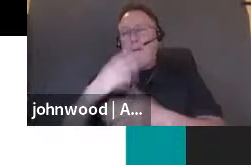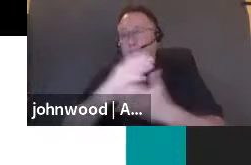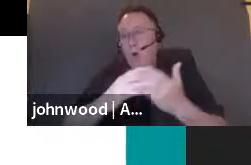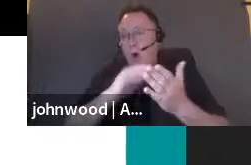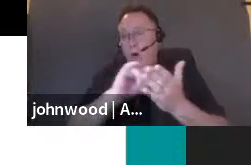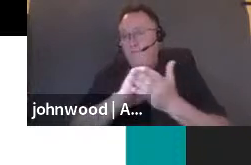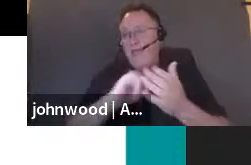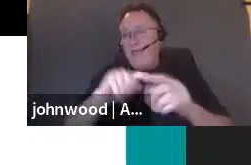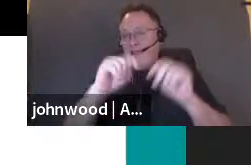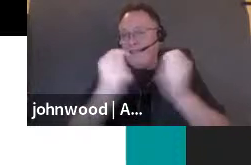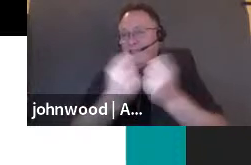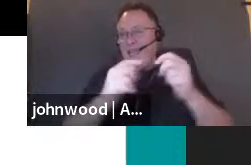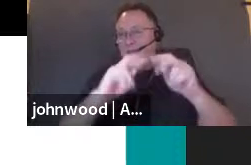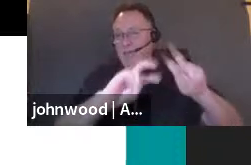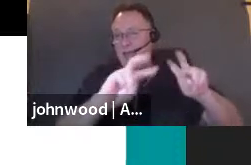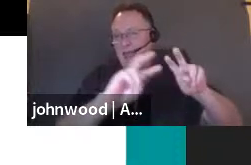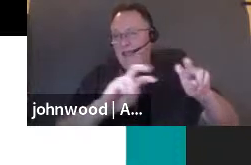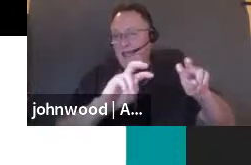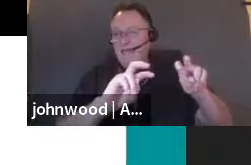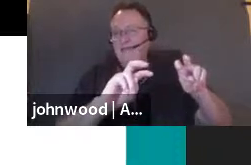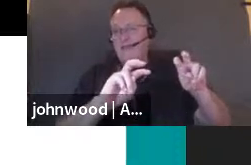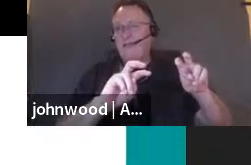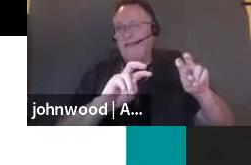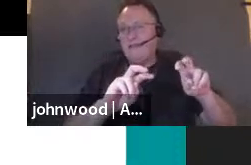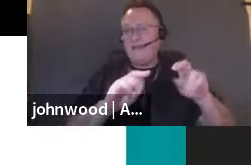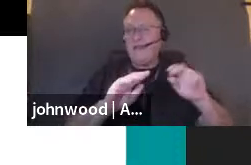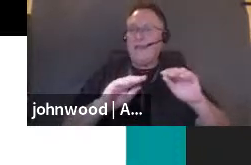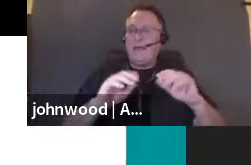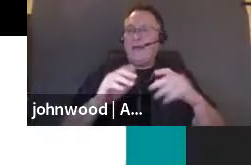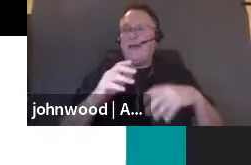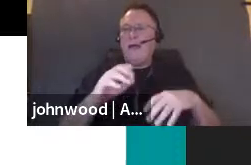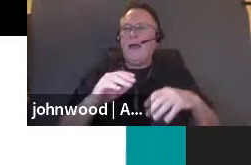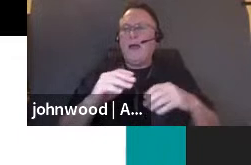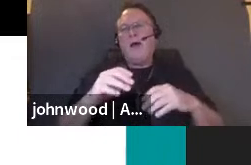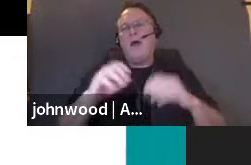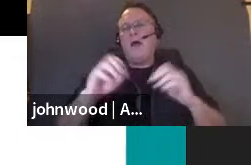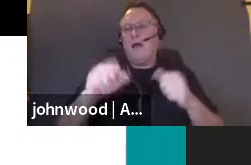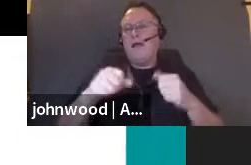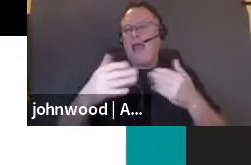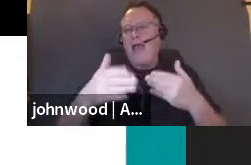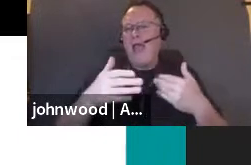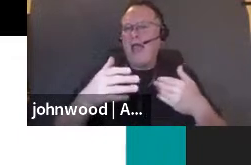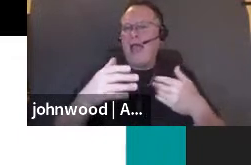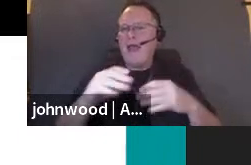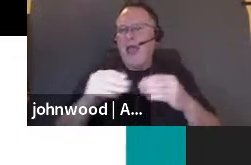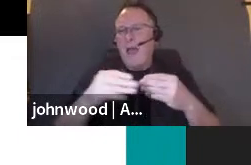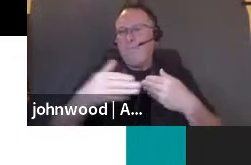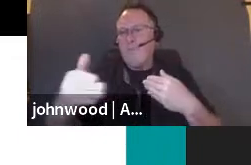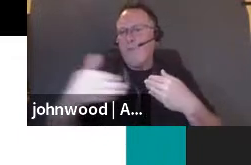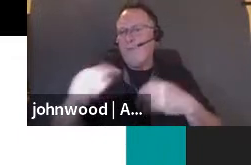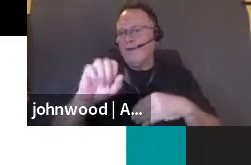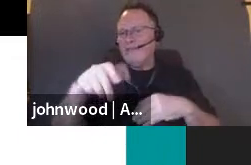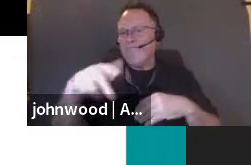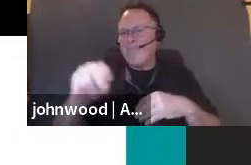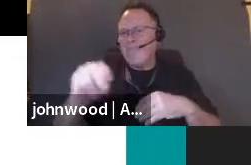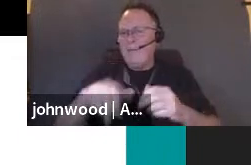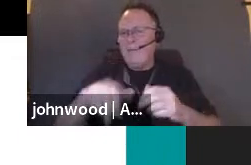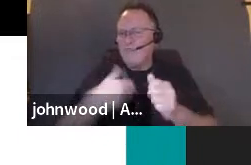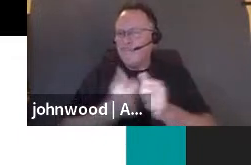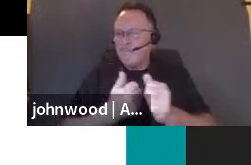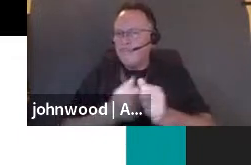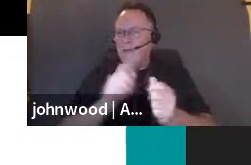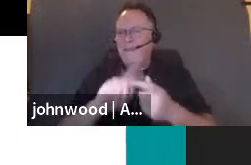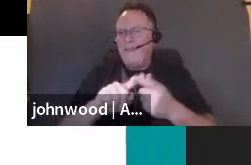is analyzing a movable span that would meet the requirements of the preliminary navigation clearance